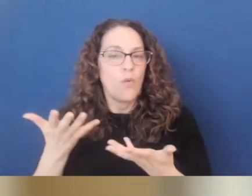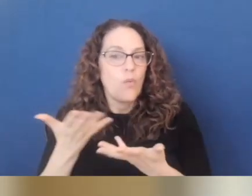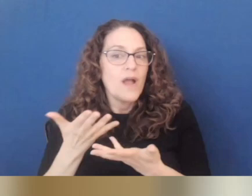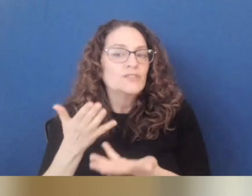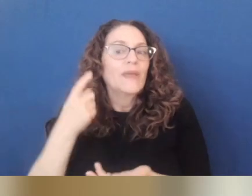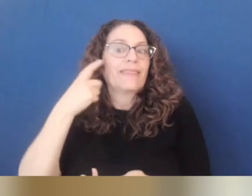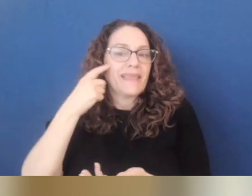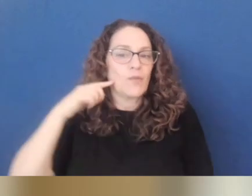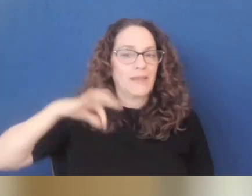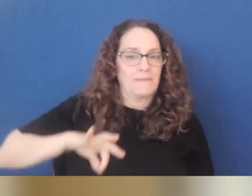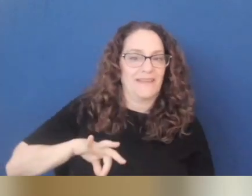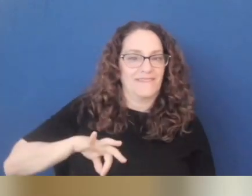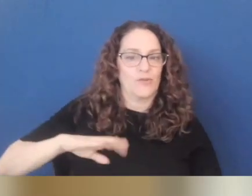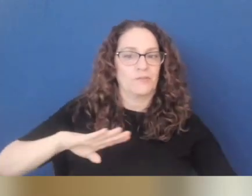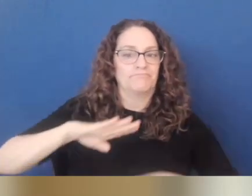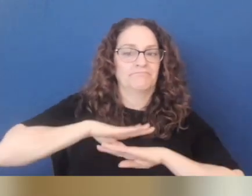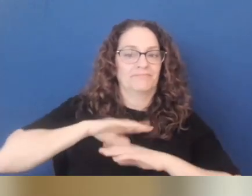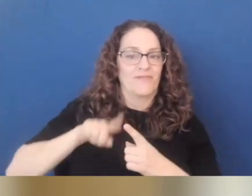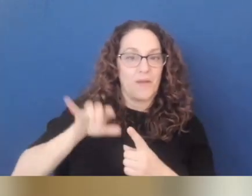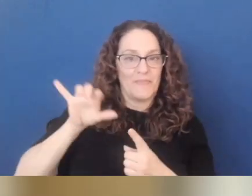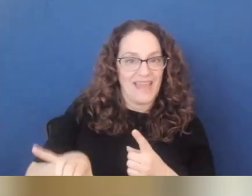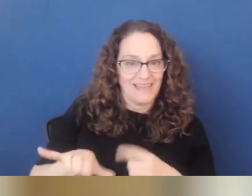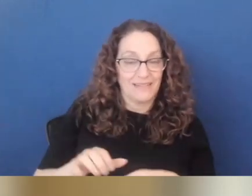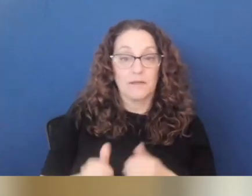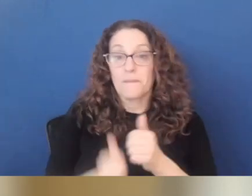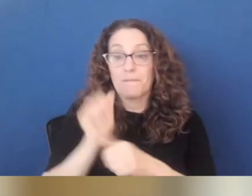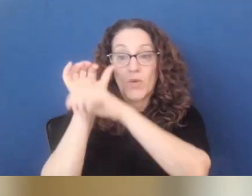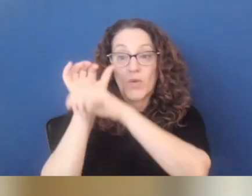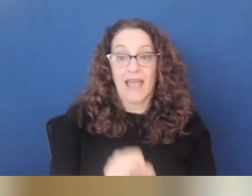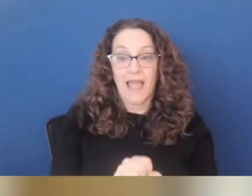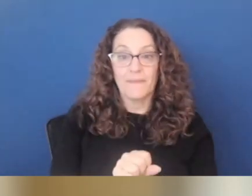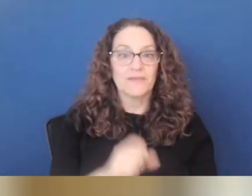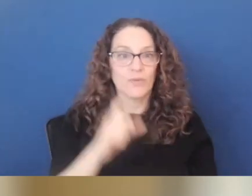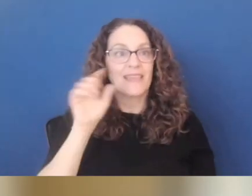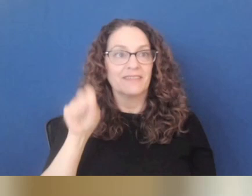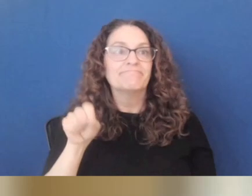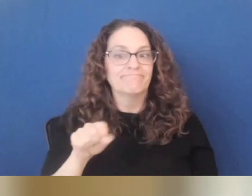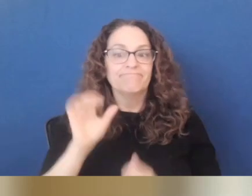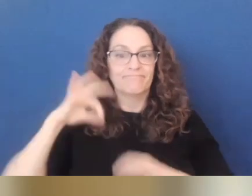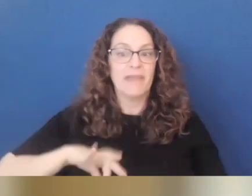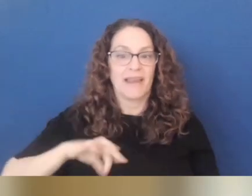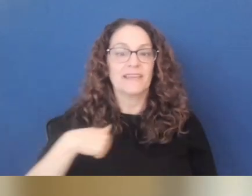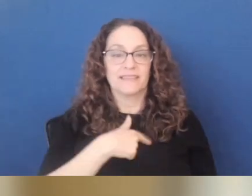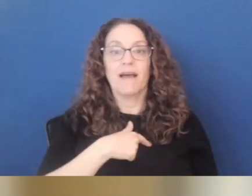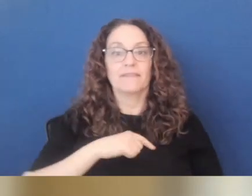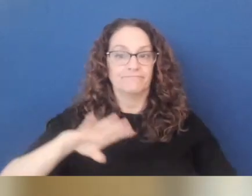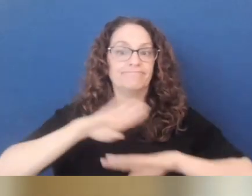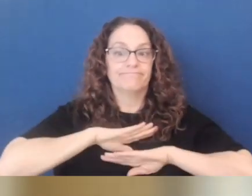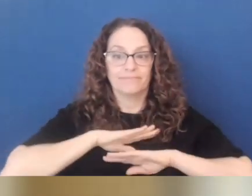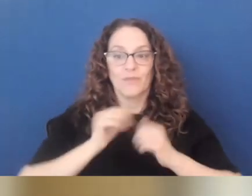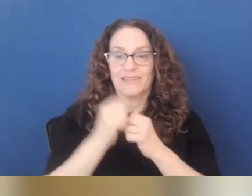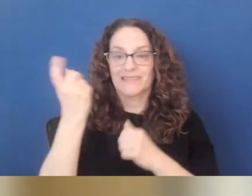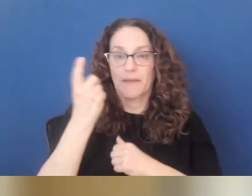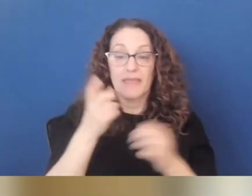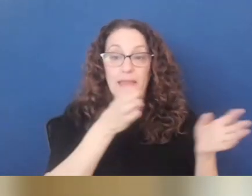our unwholesome patterns, anything that's repeated, repeats because we think we're getting something out of it. Planning repeats because we think we're